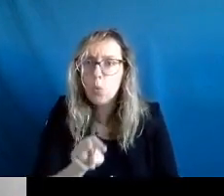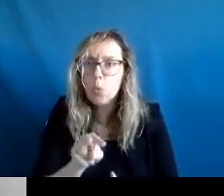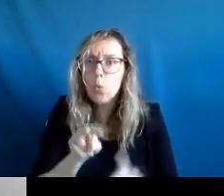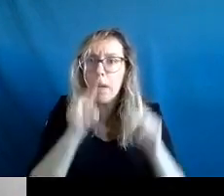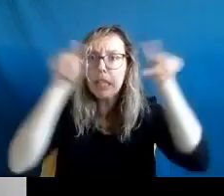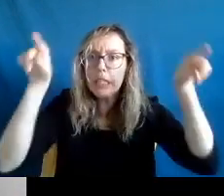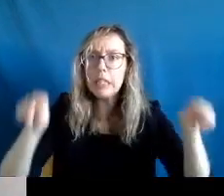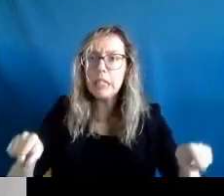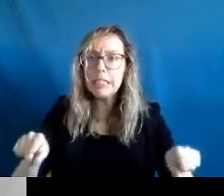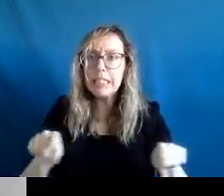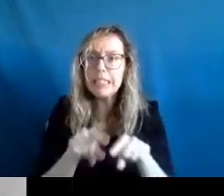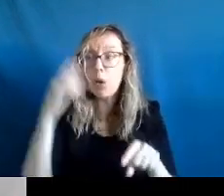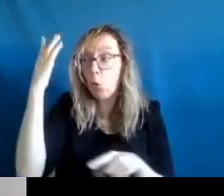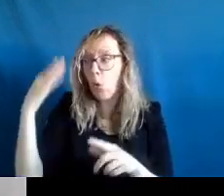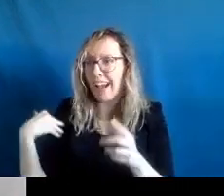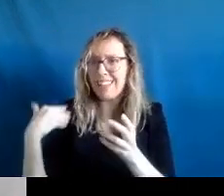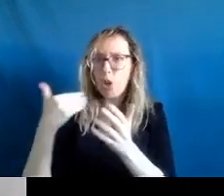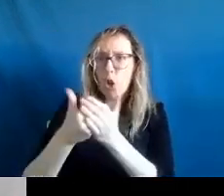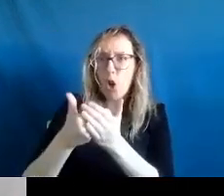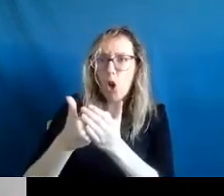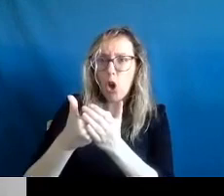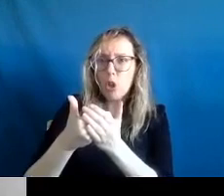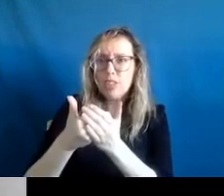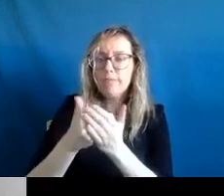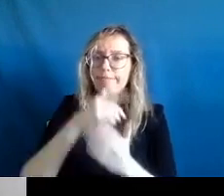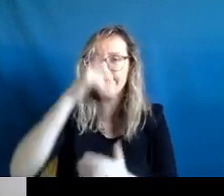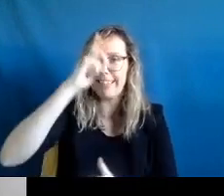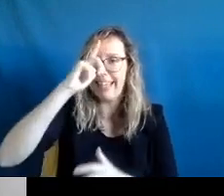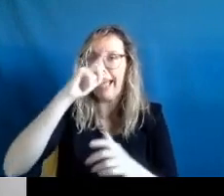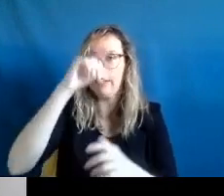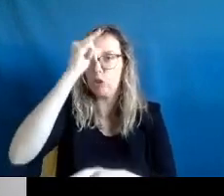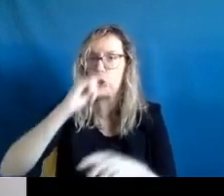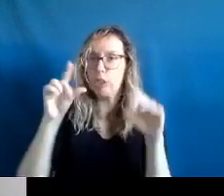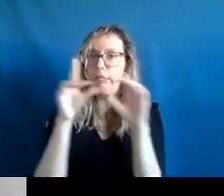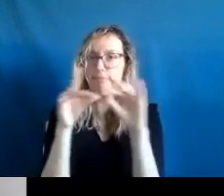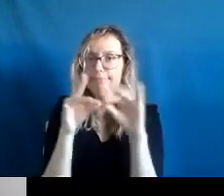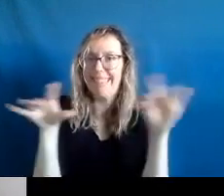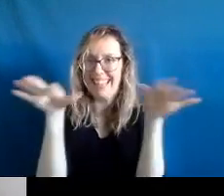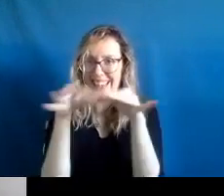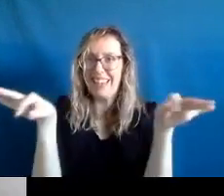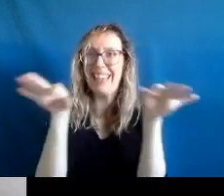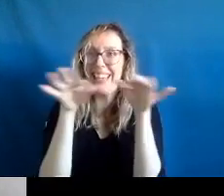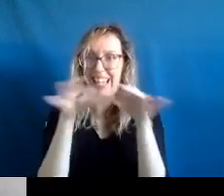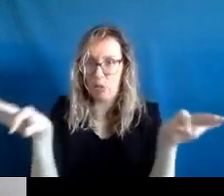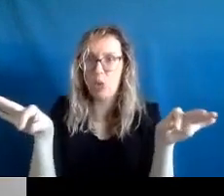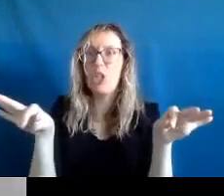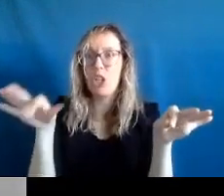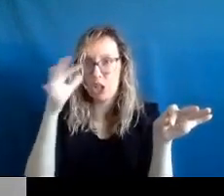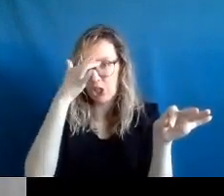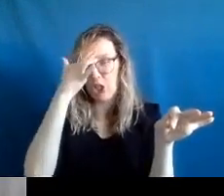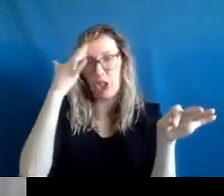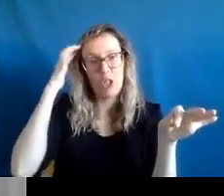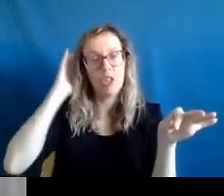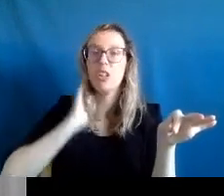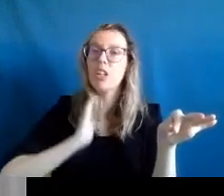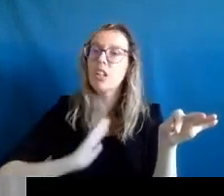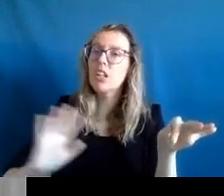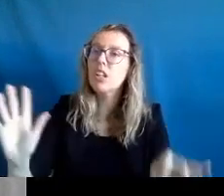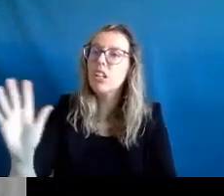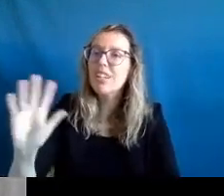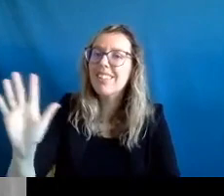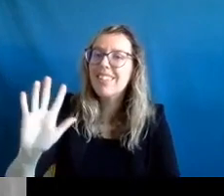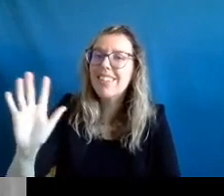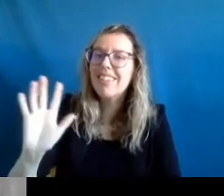was written in Aramaic, Latin, and Greek. Therefore, the Jewish chief priests complained to Pilate, "Don't write 'the King